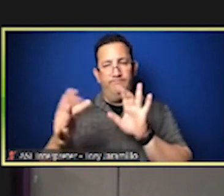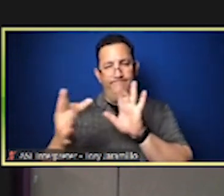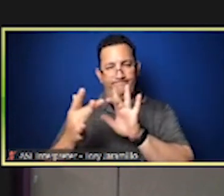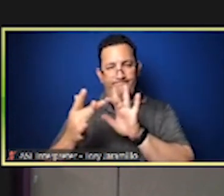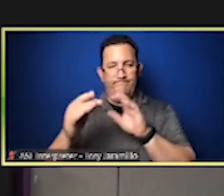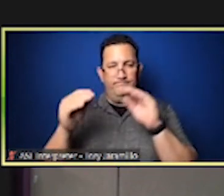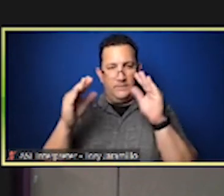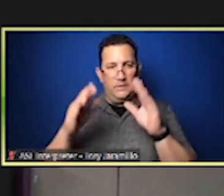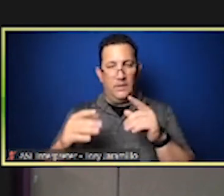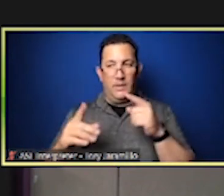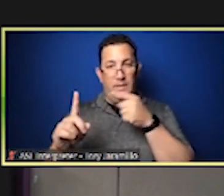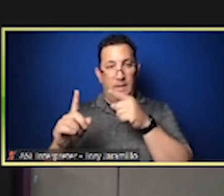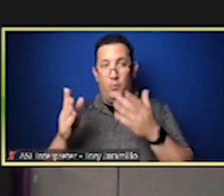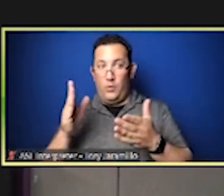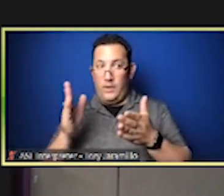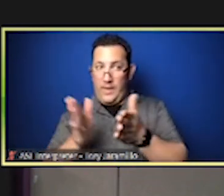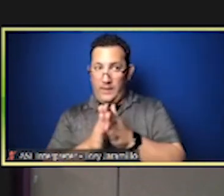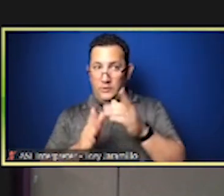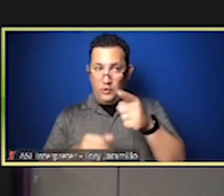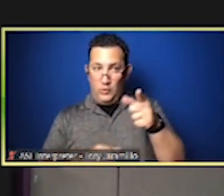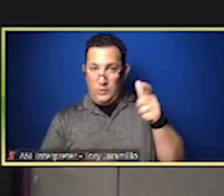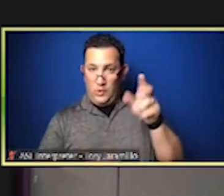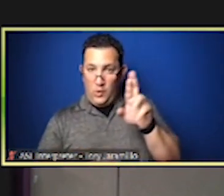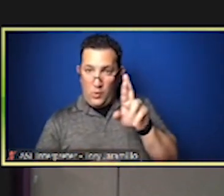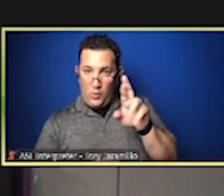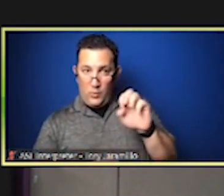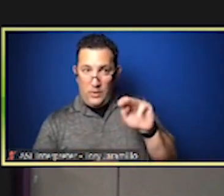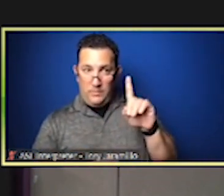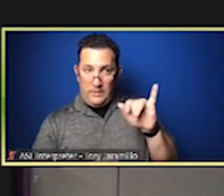you've remediated first and went back to look at